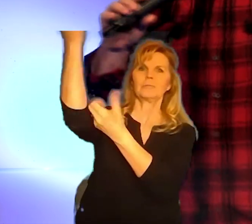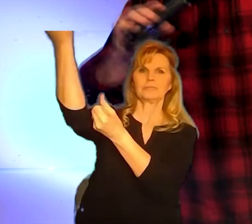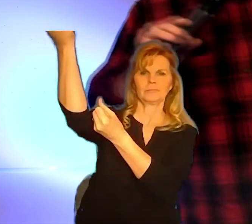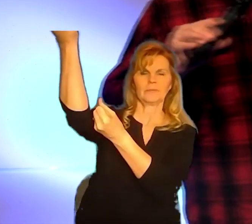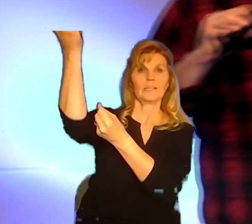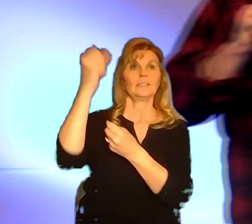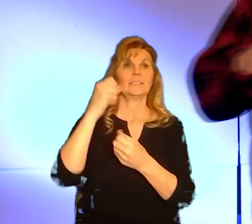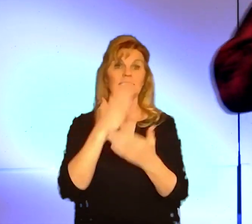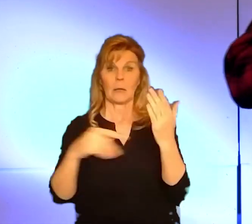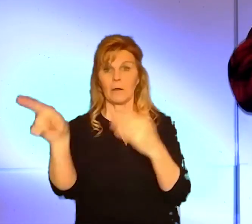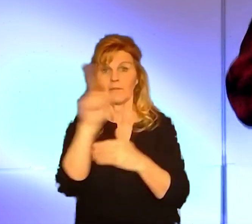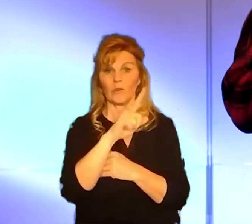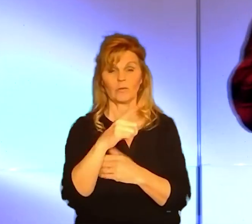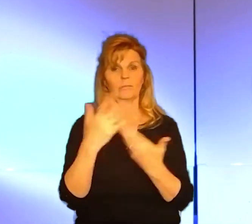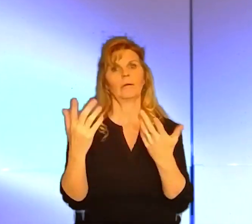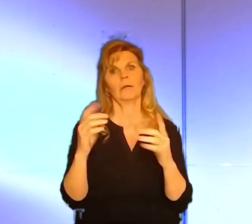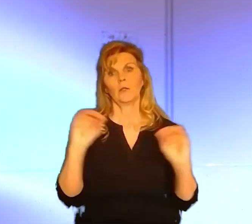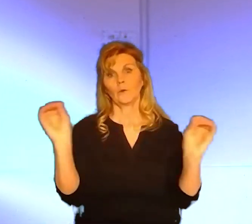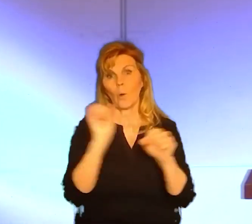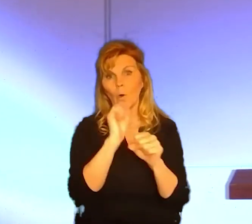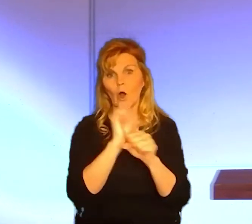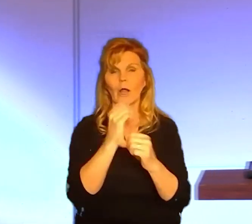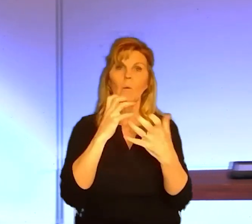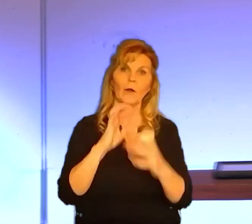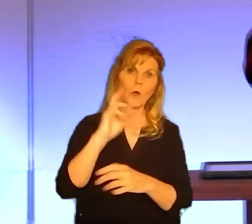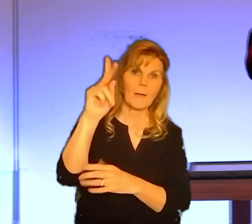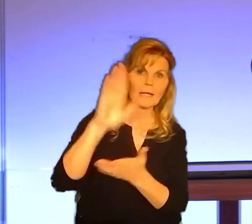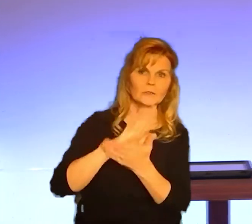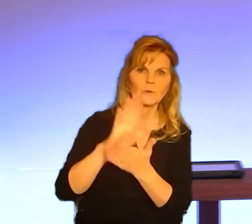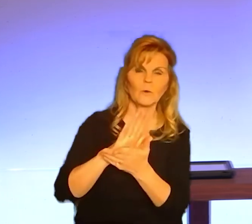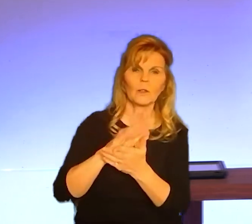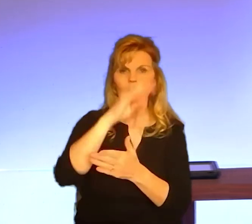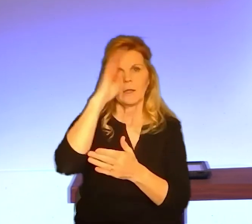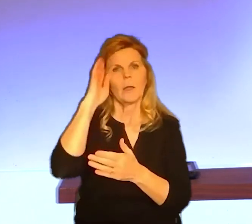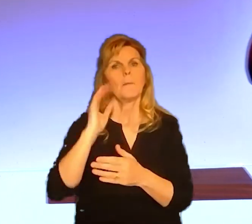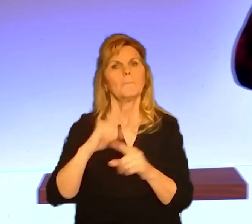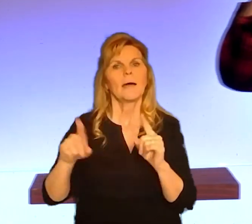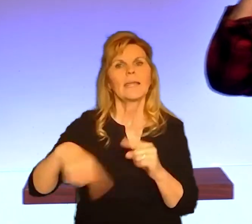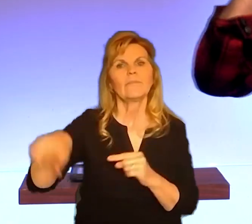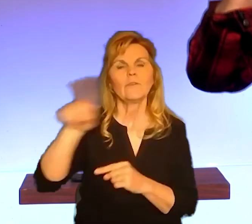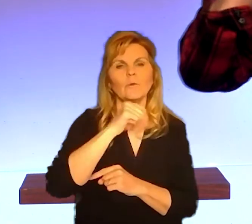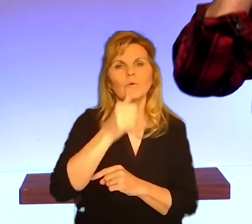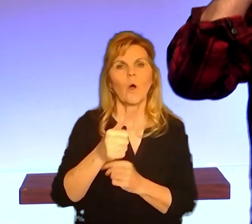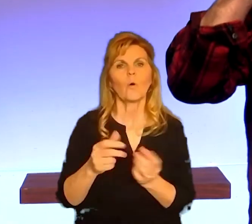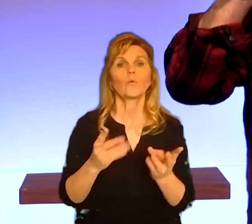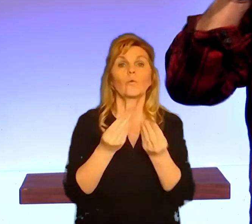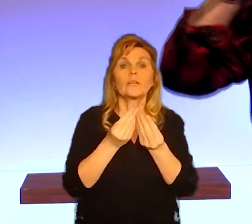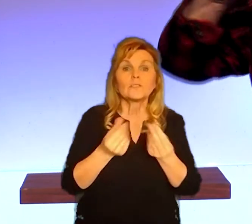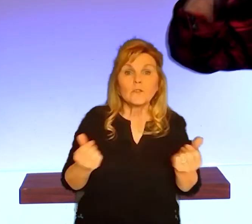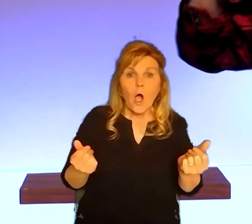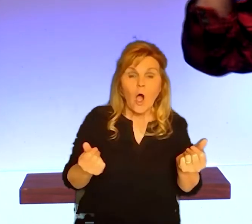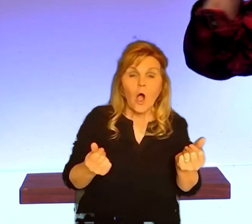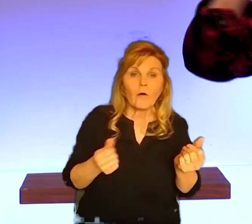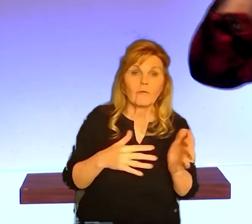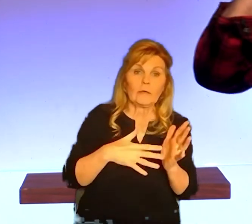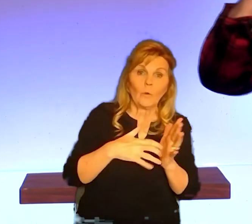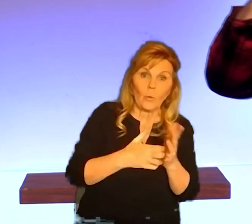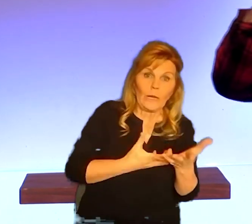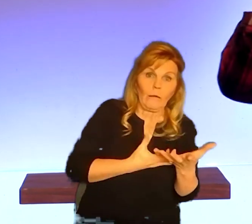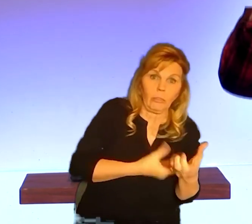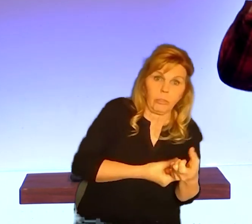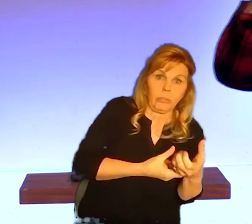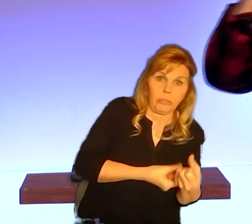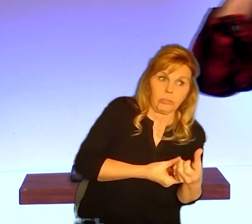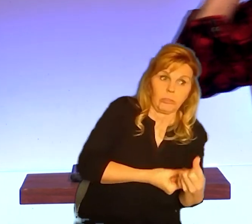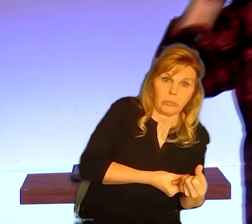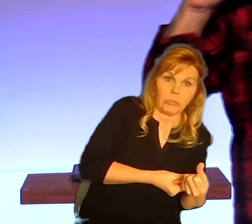and can just go back to school. And here's the scoop. If you don't deal with your insecurities in this season, they're still gonna be there when you